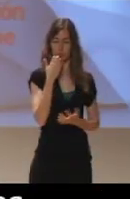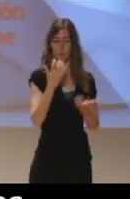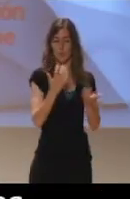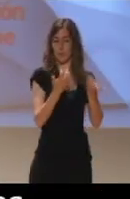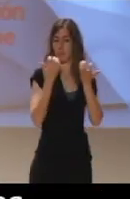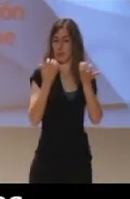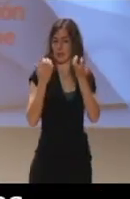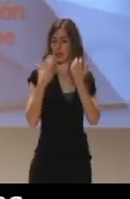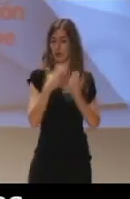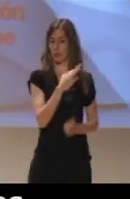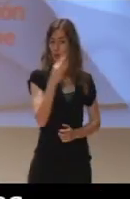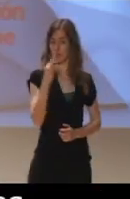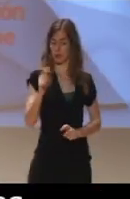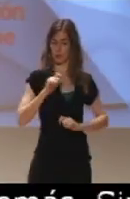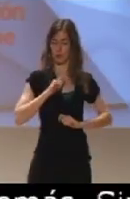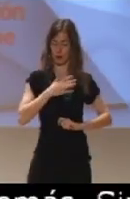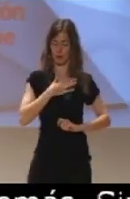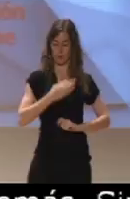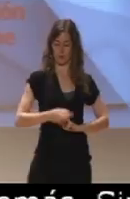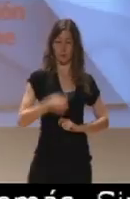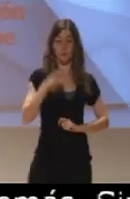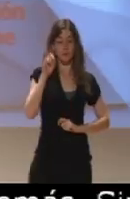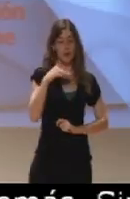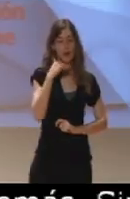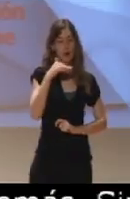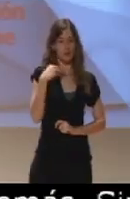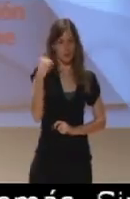the advantages of